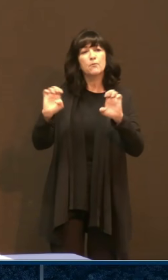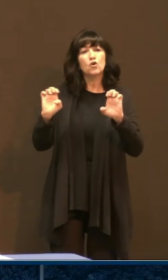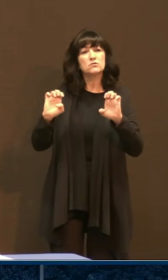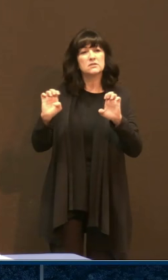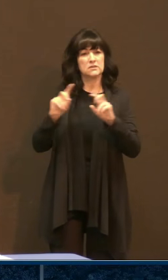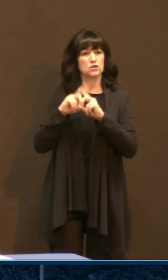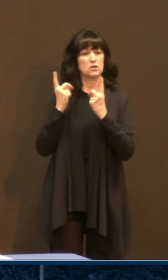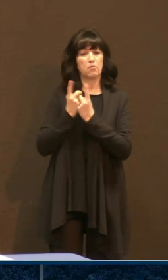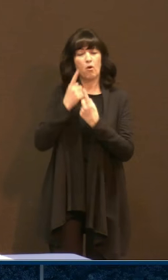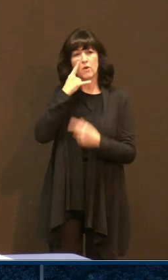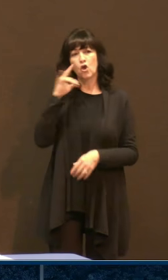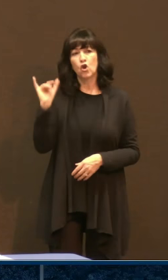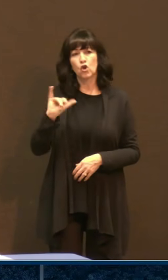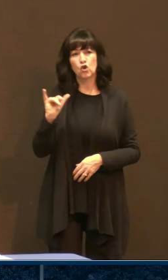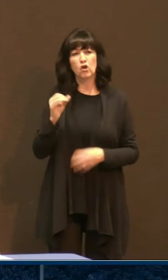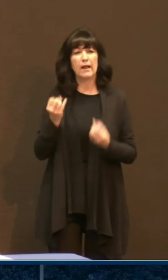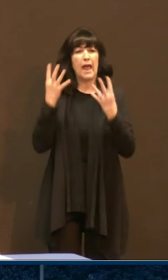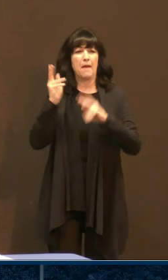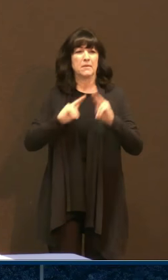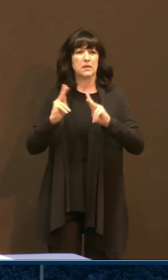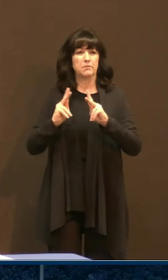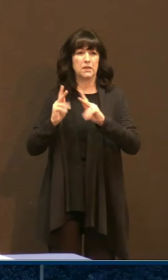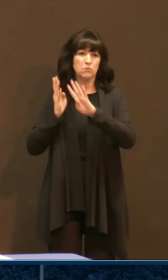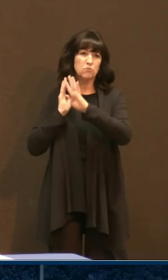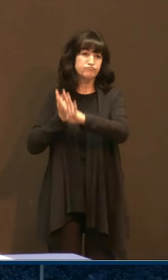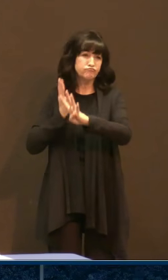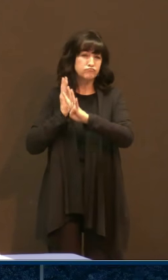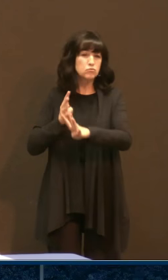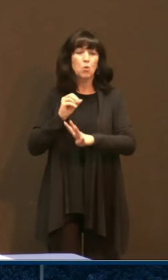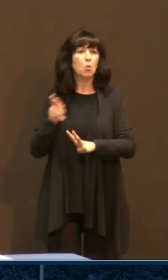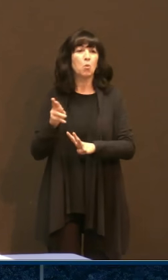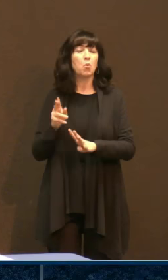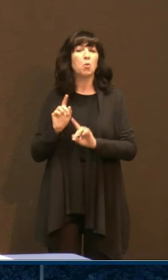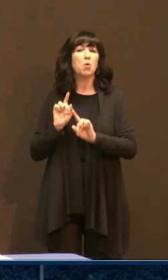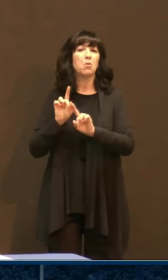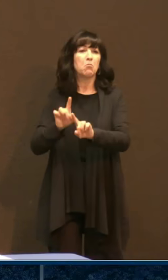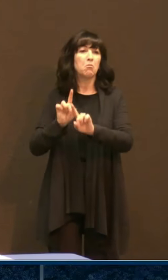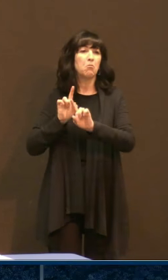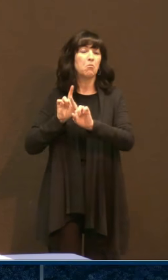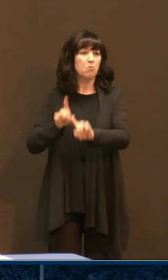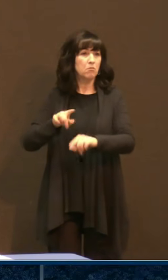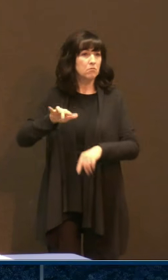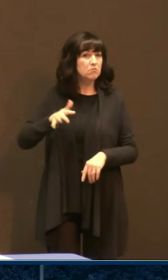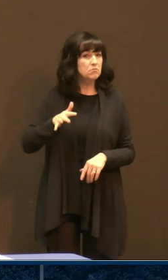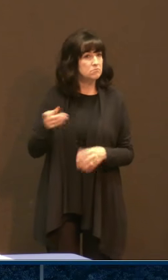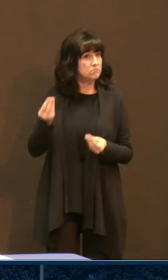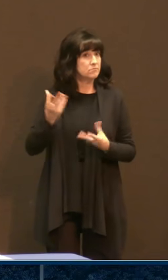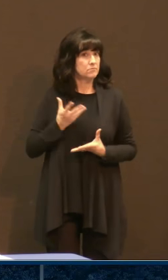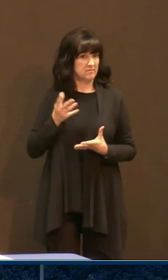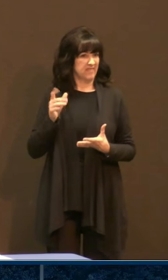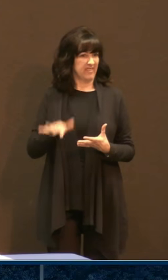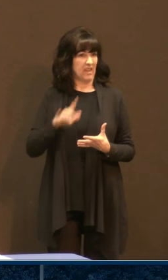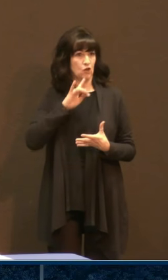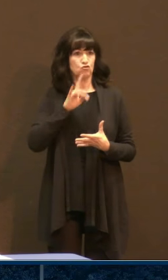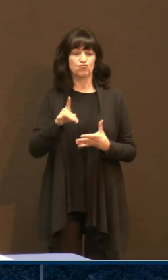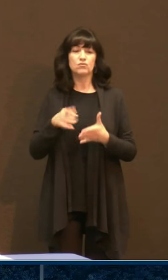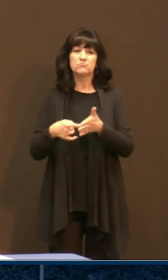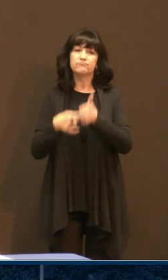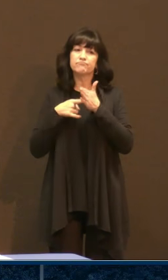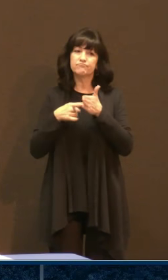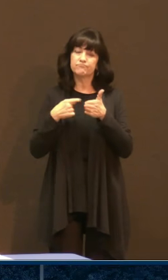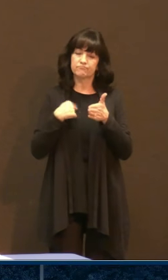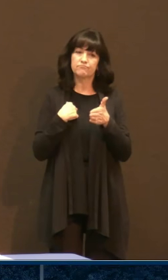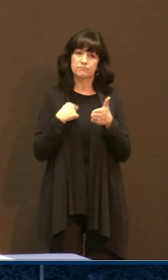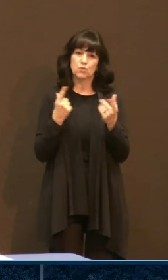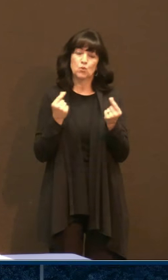real feel for the situation on the ground, because this is really the people that are most seriously